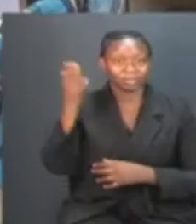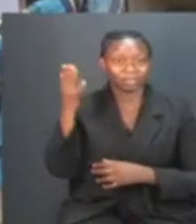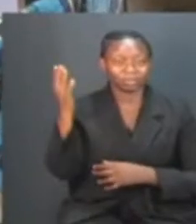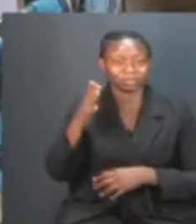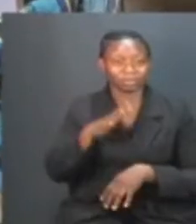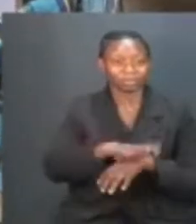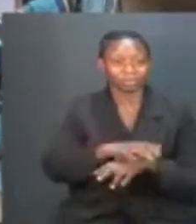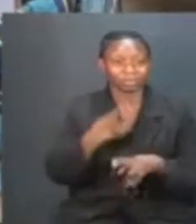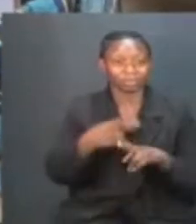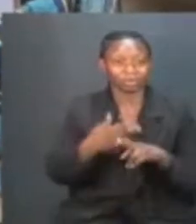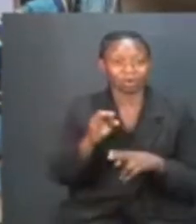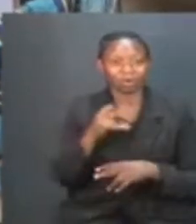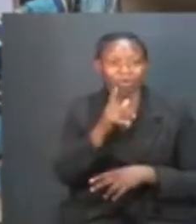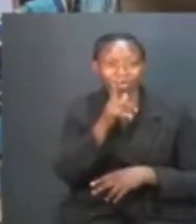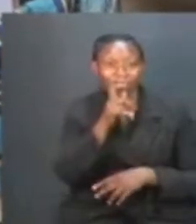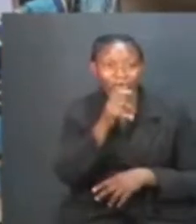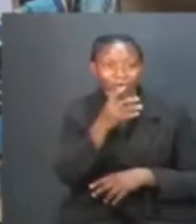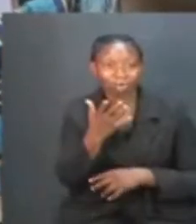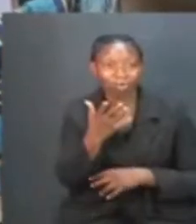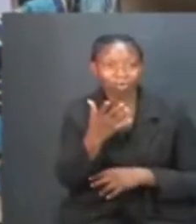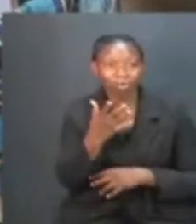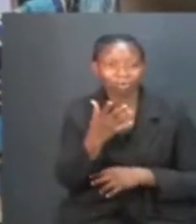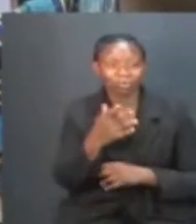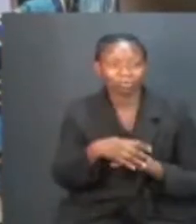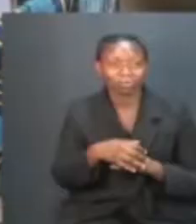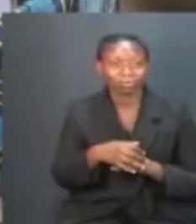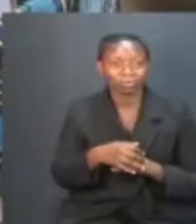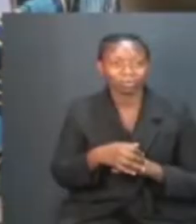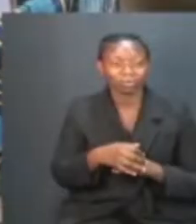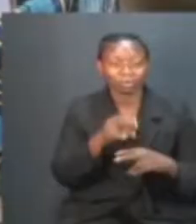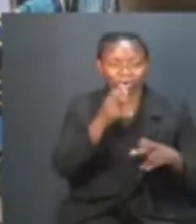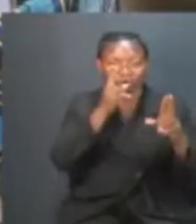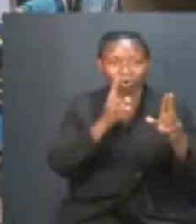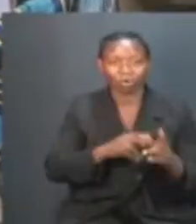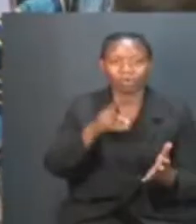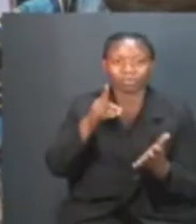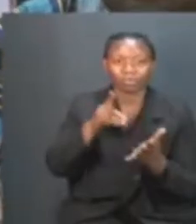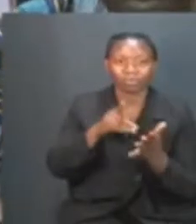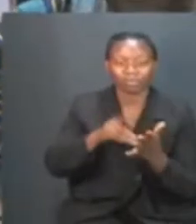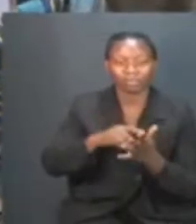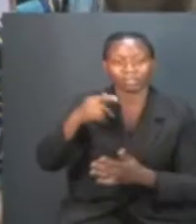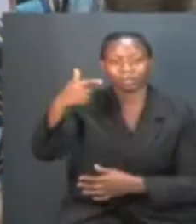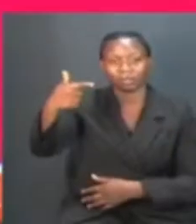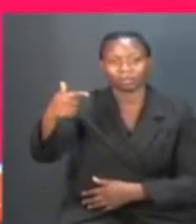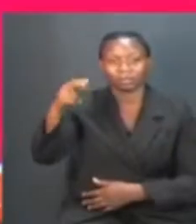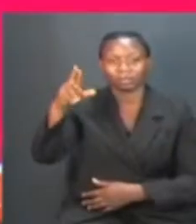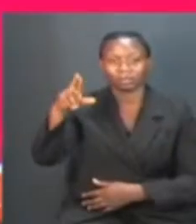in the name of Grace Ayensu. Honorable Dr. Grace Ayensu.